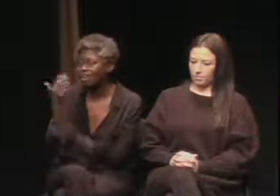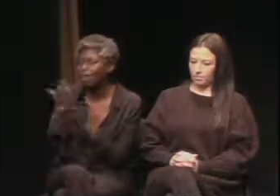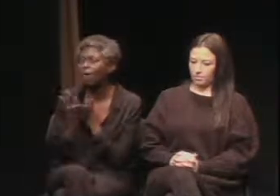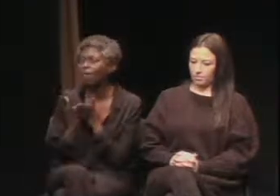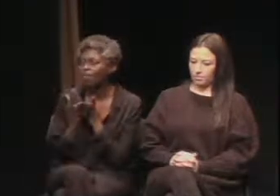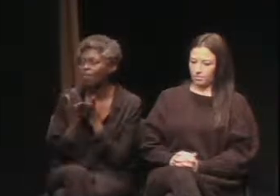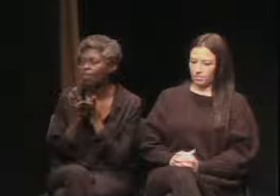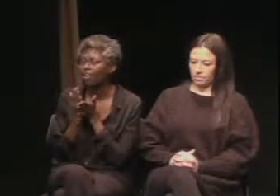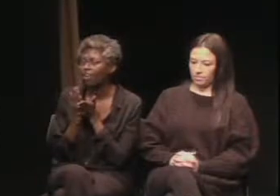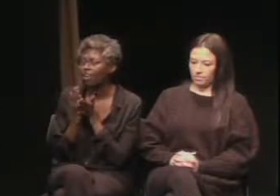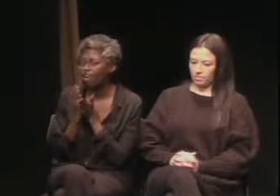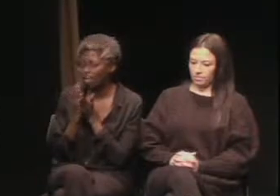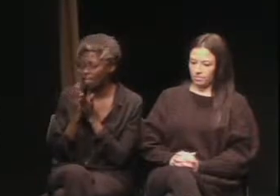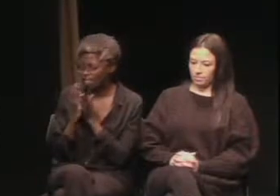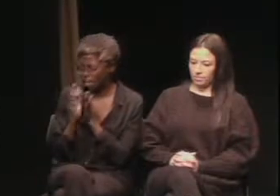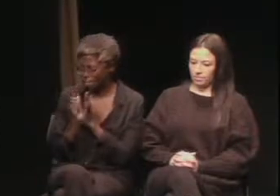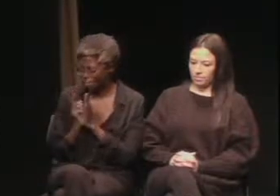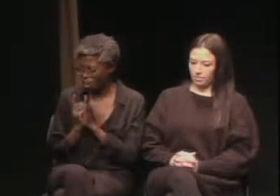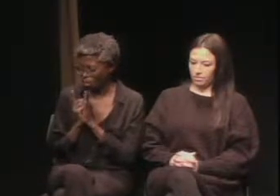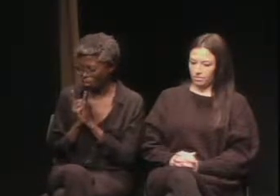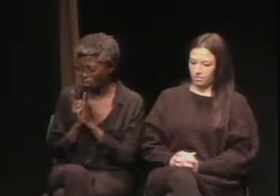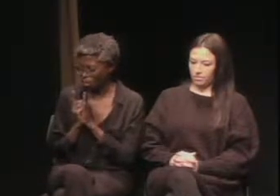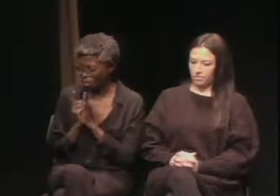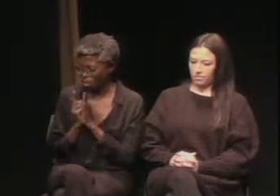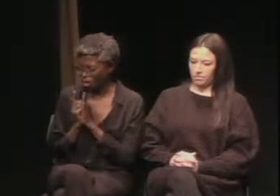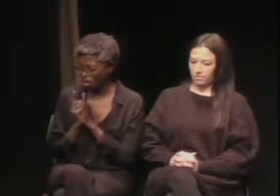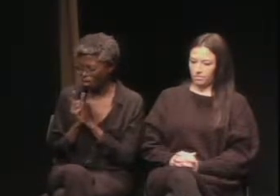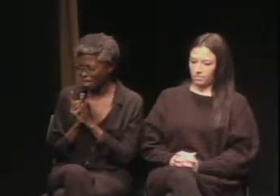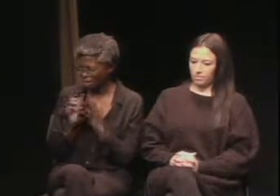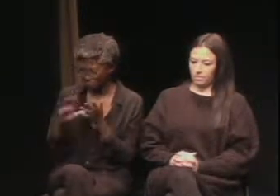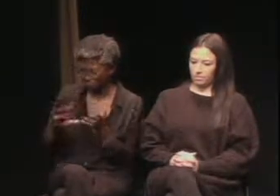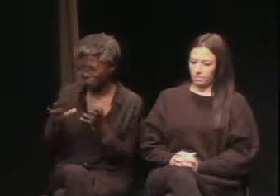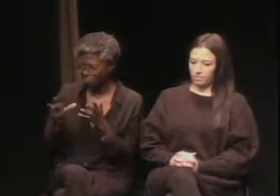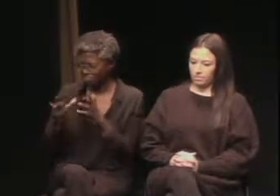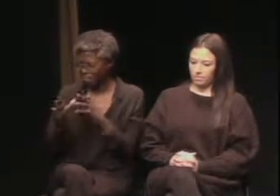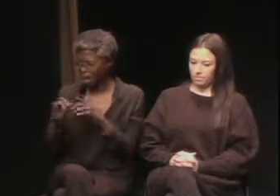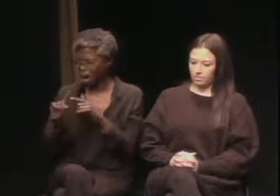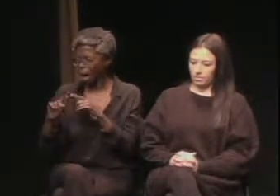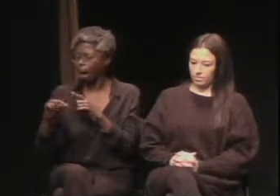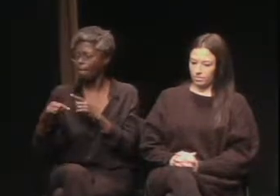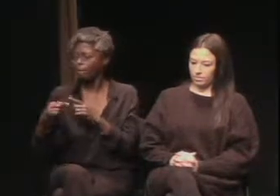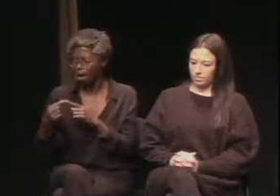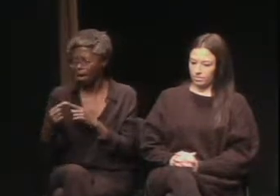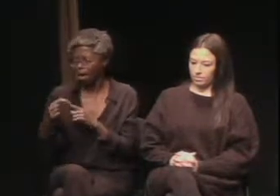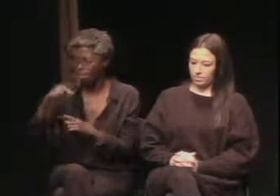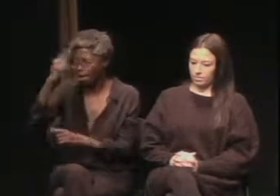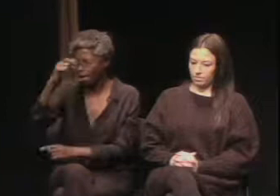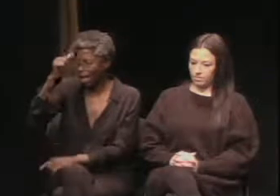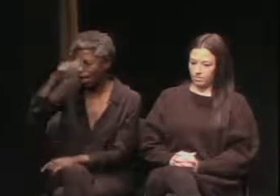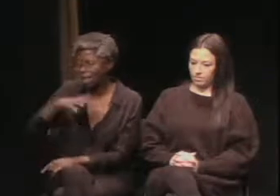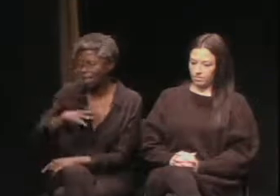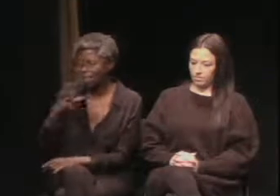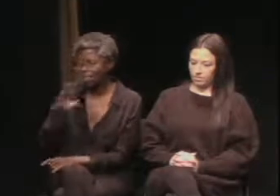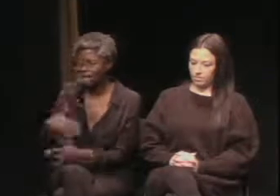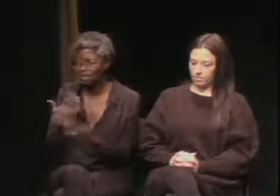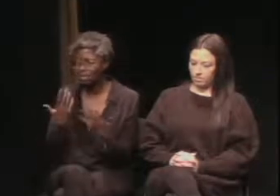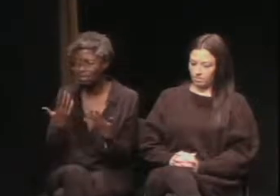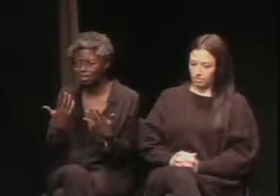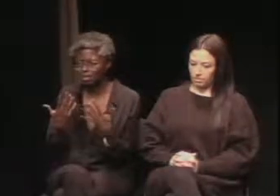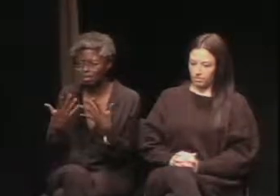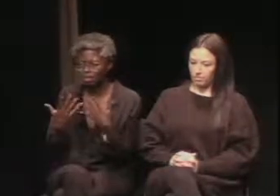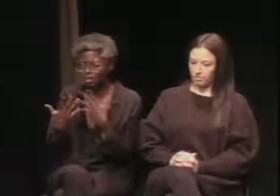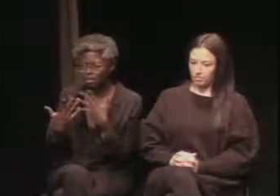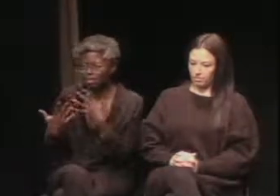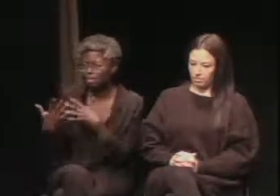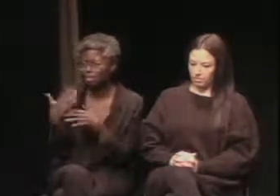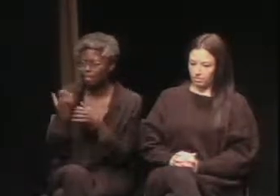this moment that gets distorted about black men, right? And this moment meaning around Me Too and this and the